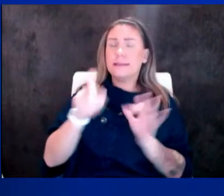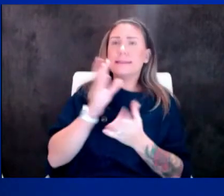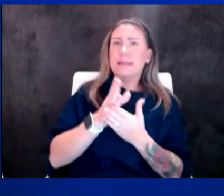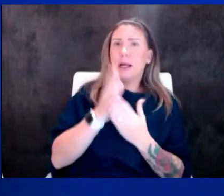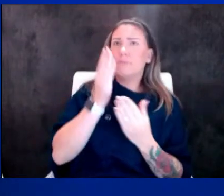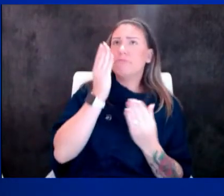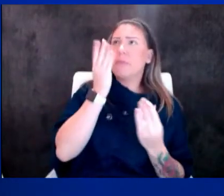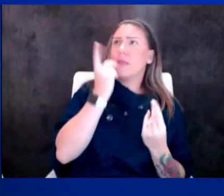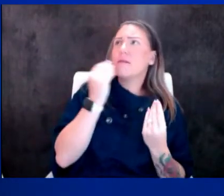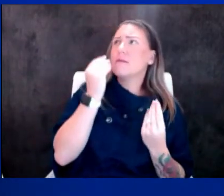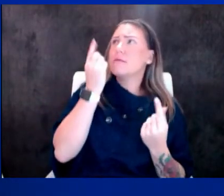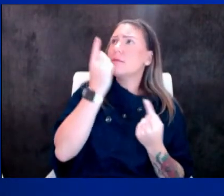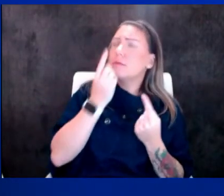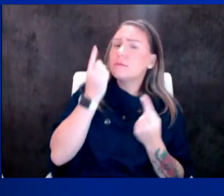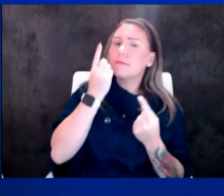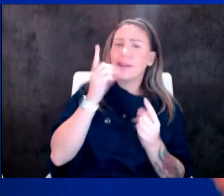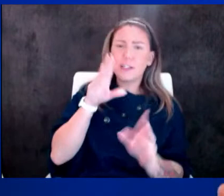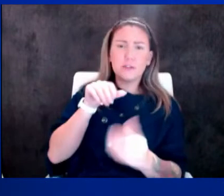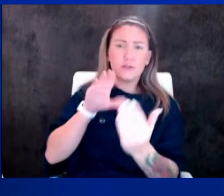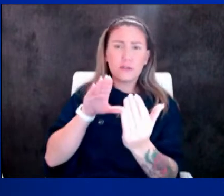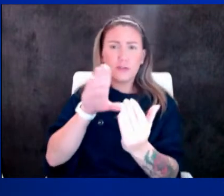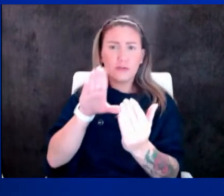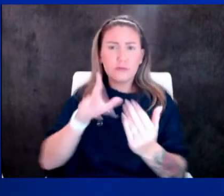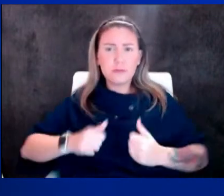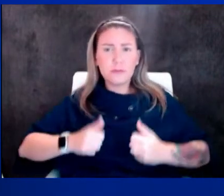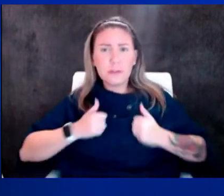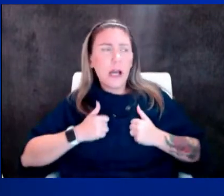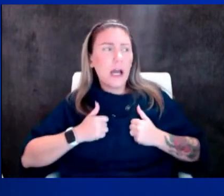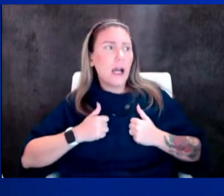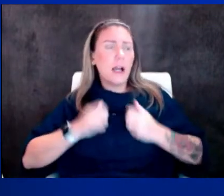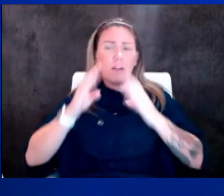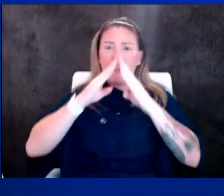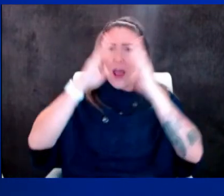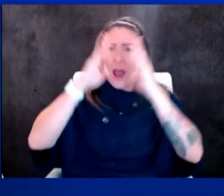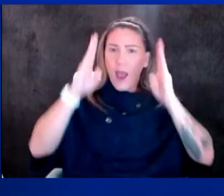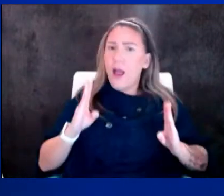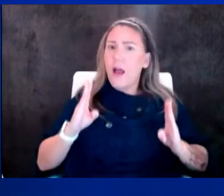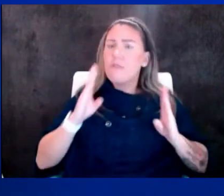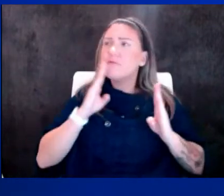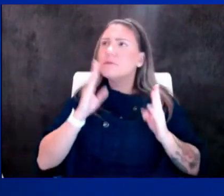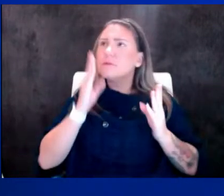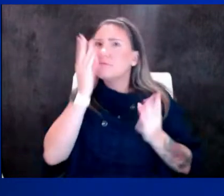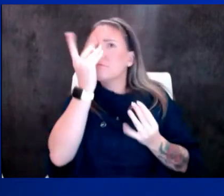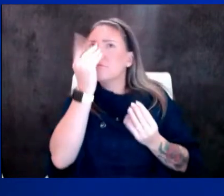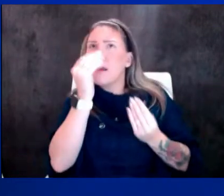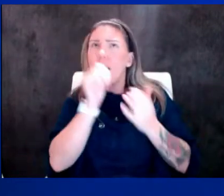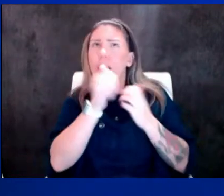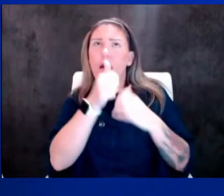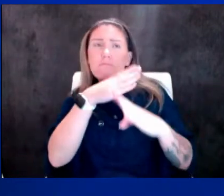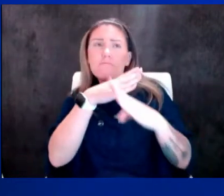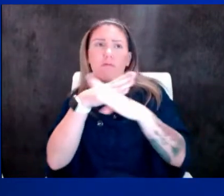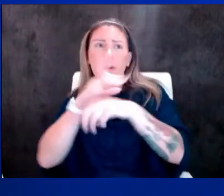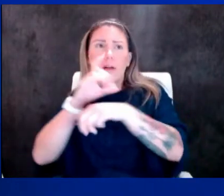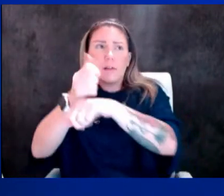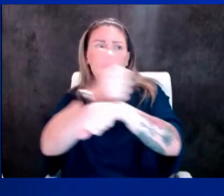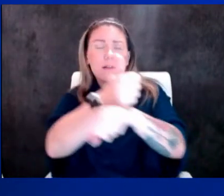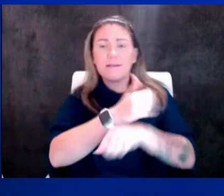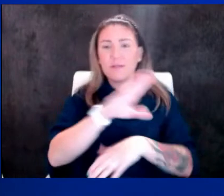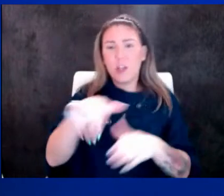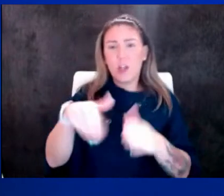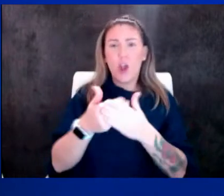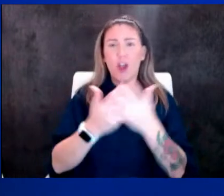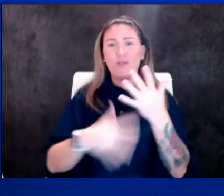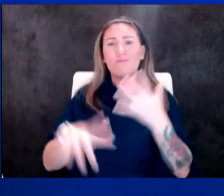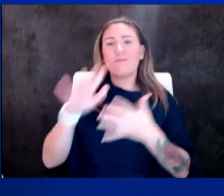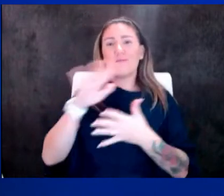really readdress your life. You have to readdress your home and trying to make sure that those kids stay safe. It's all about the priorities, because I